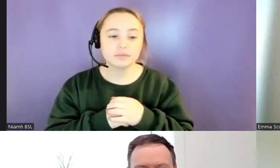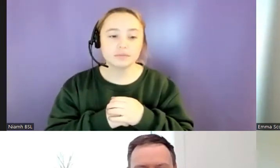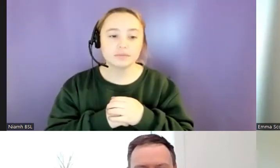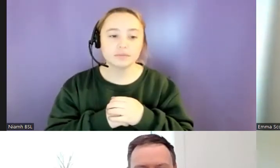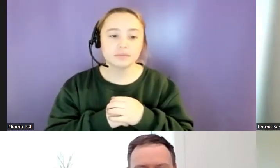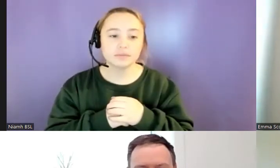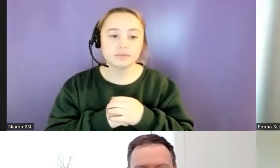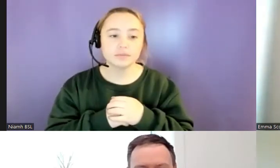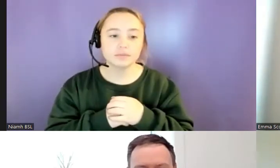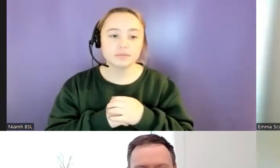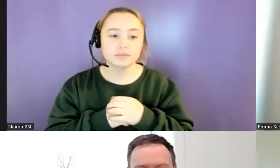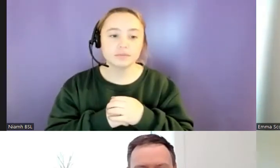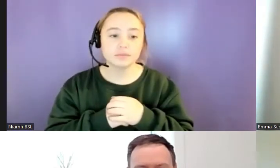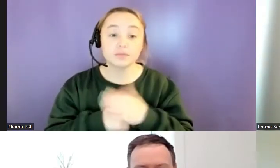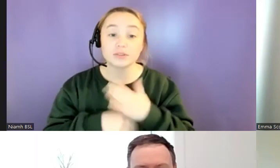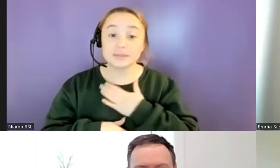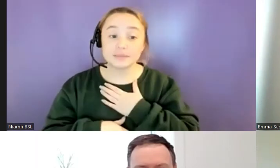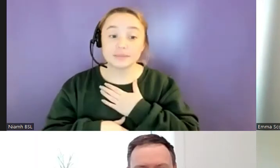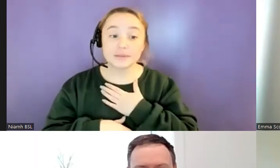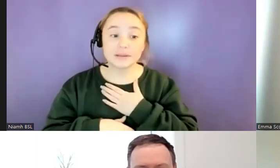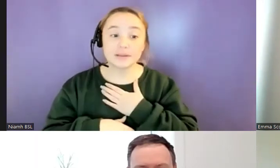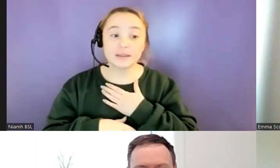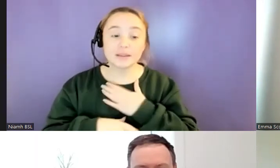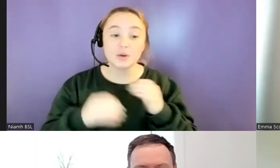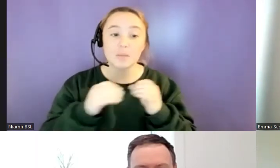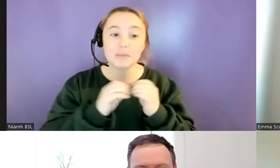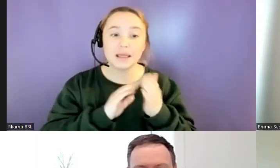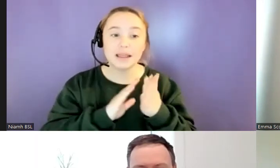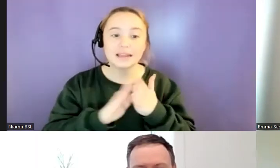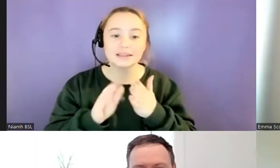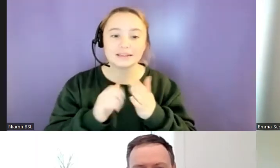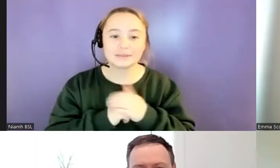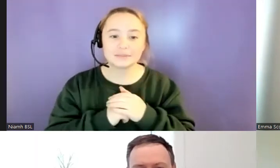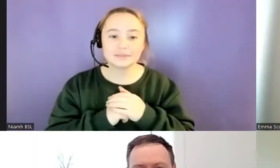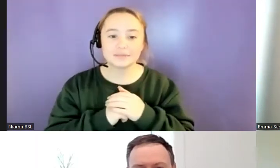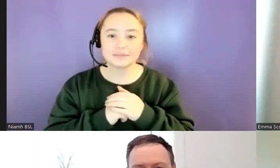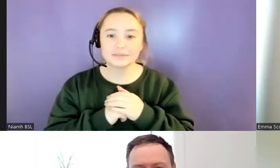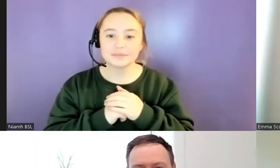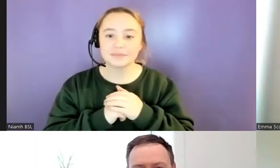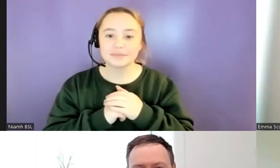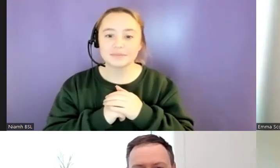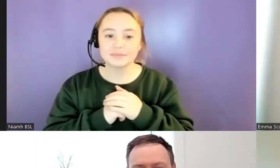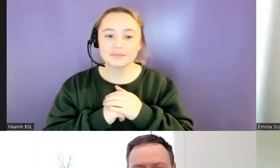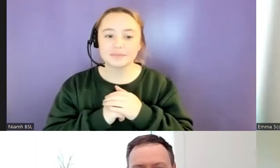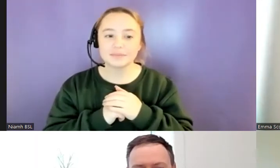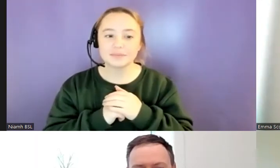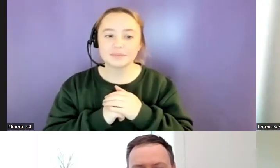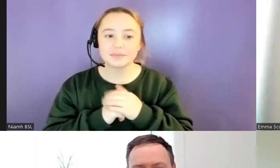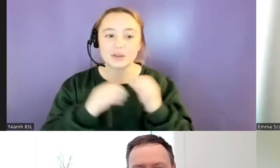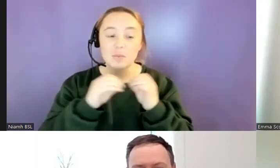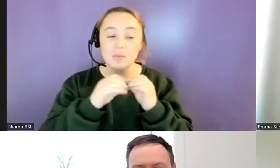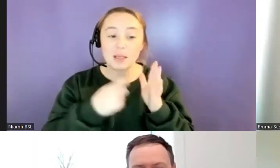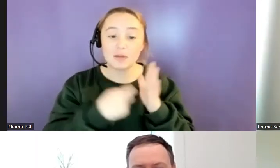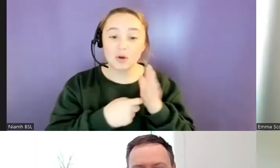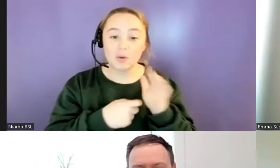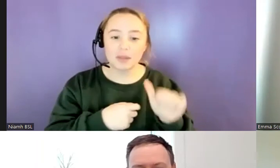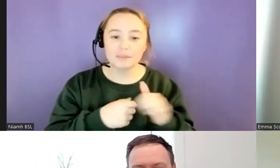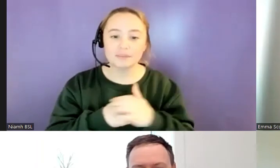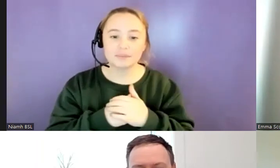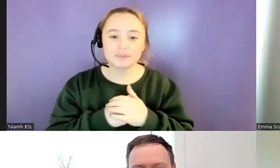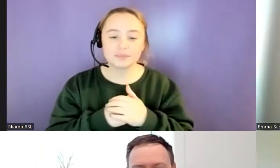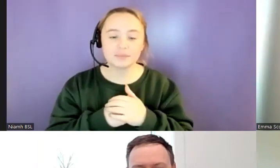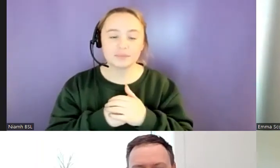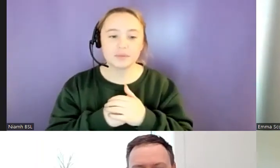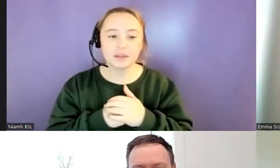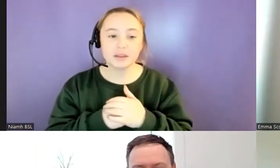Myself, Emma, or Billy? No, sorry, Billy Hendren, you had your hand up. Unless, Billy, you had something to add. Yeah, sure. You know, so I can echo what